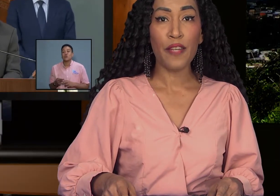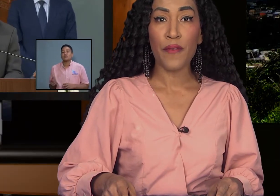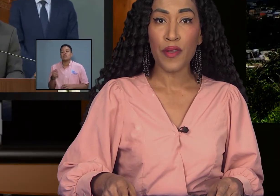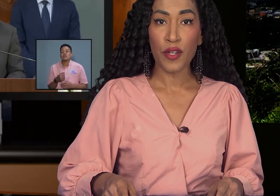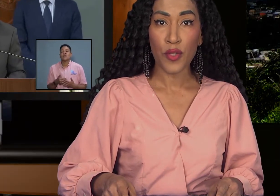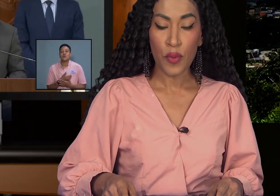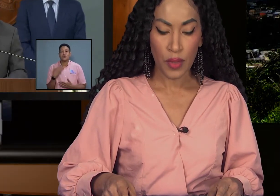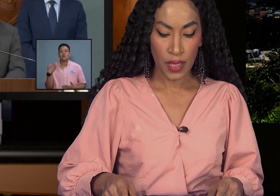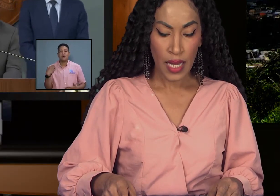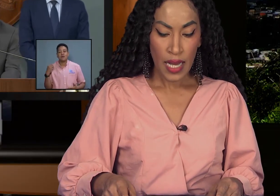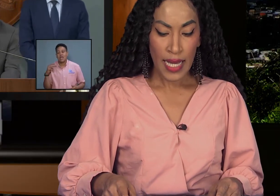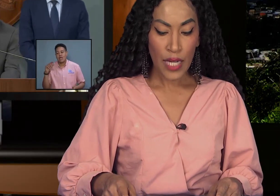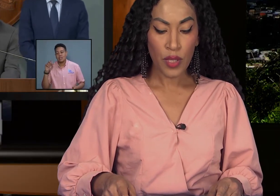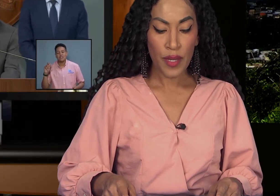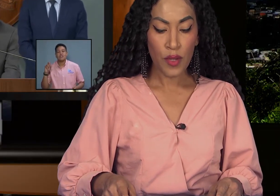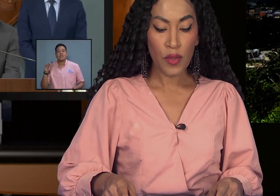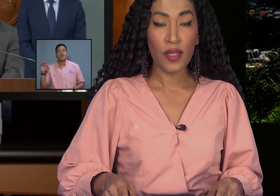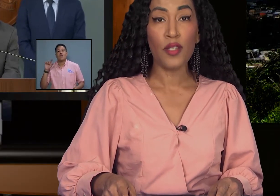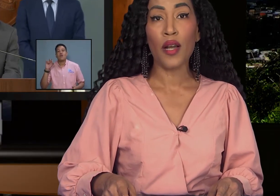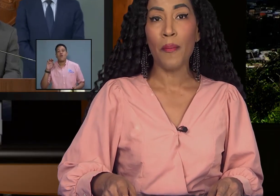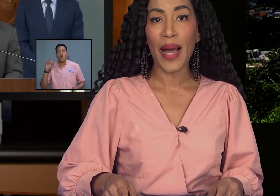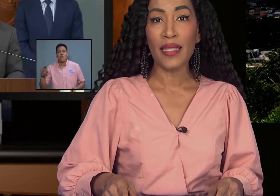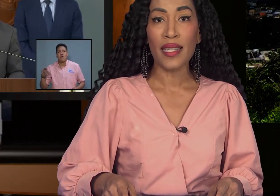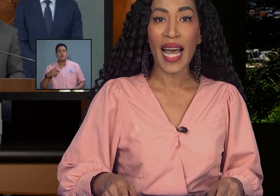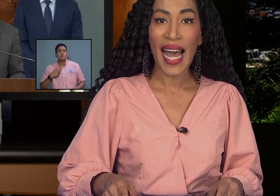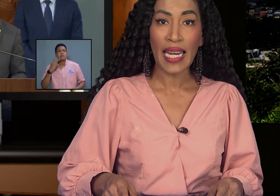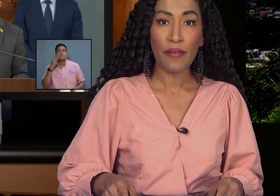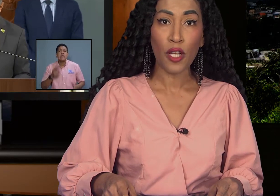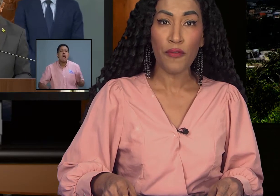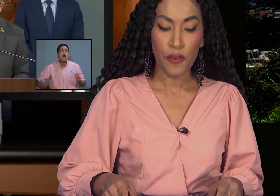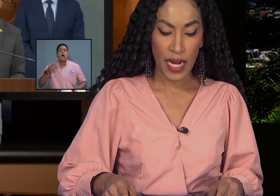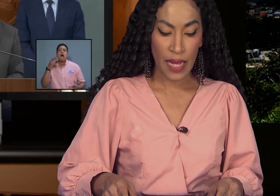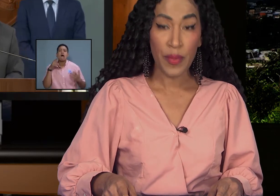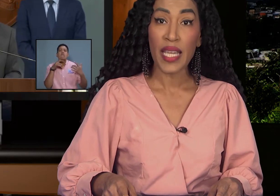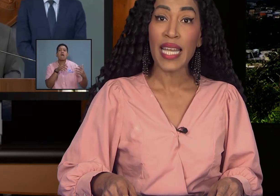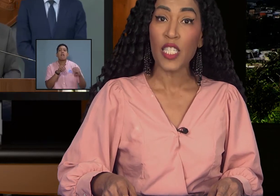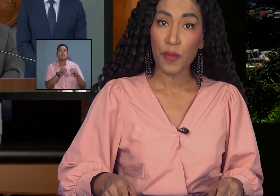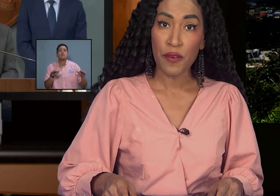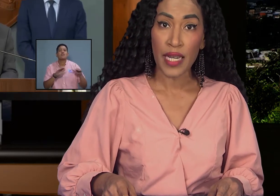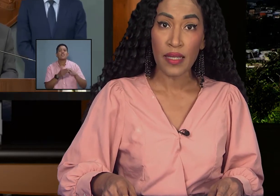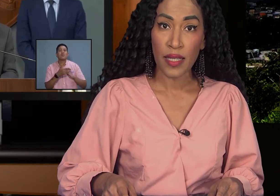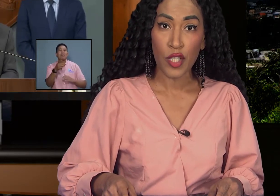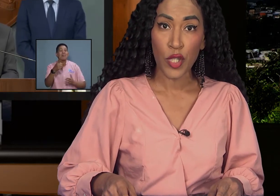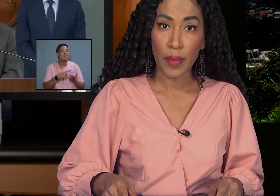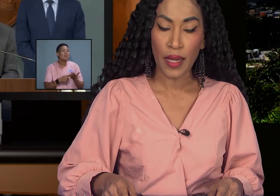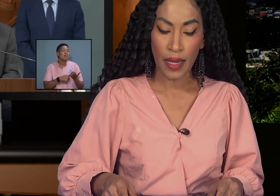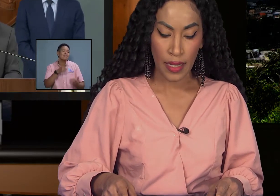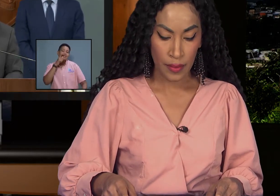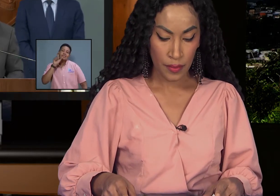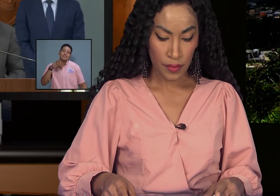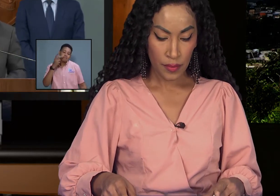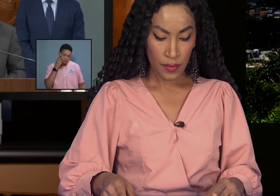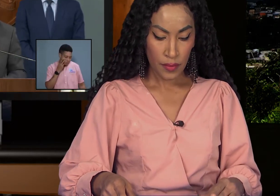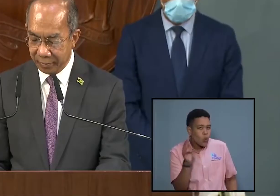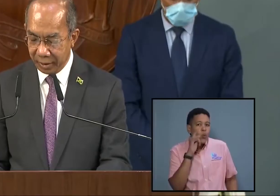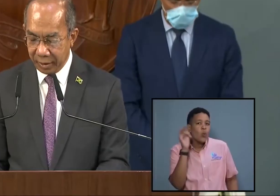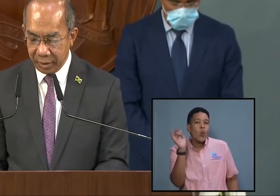outlined further tools that will be used to combat the high level of crime being experienced in Jamaica.